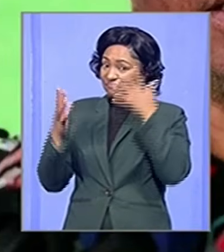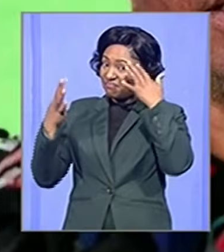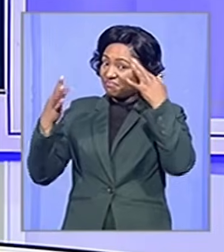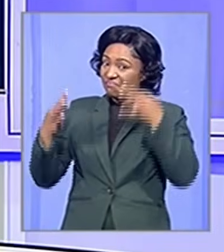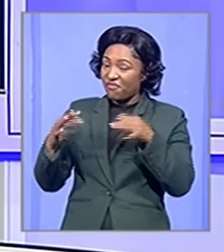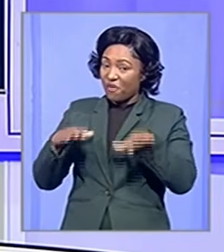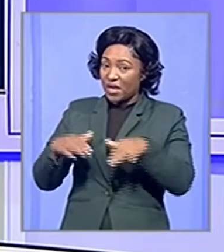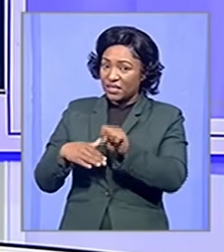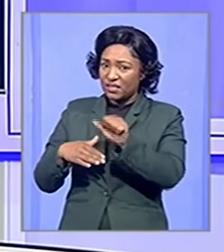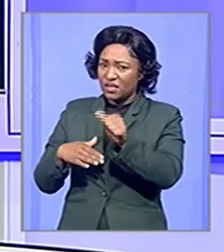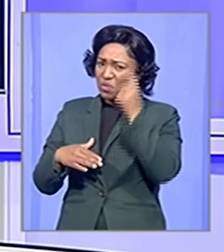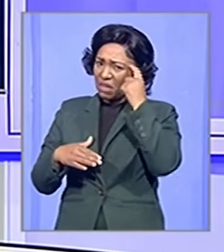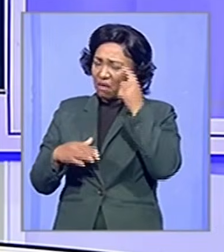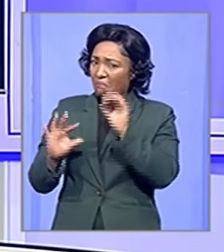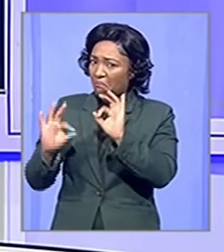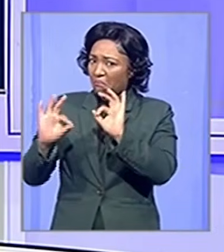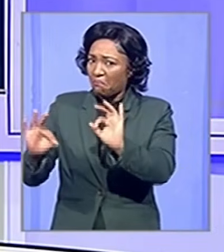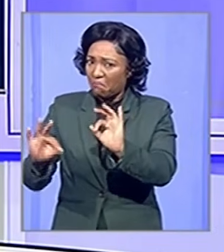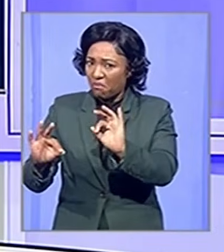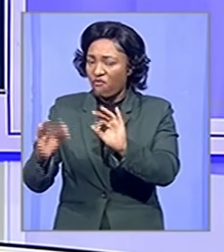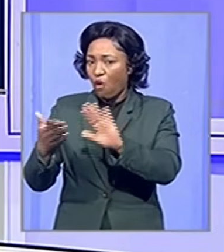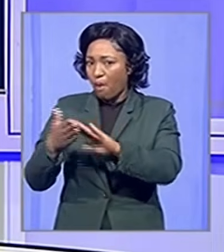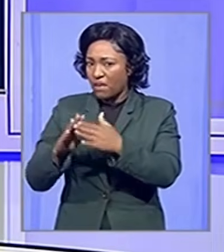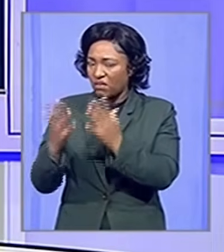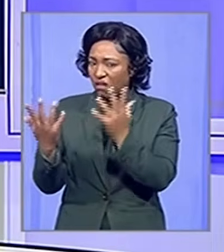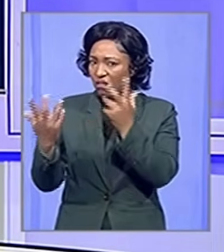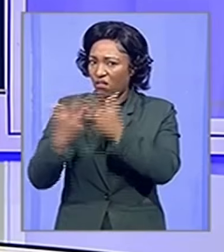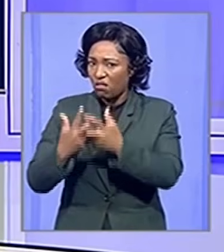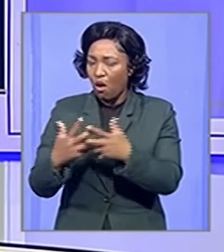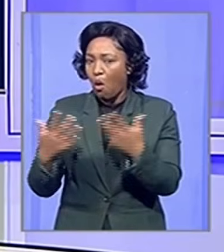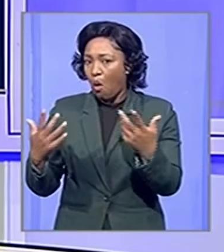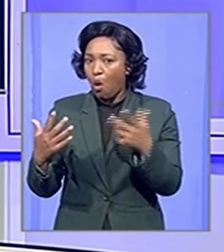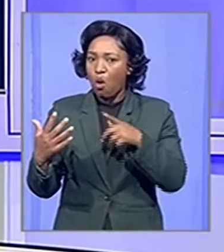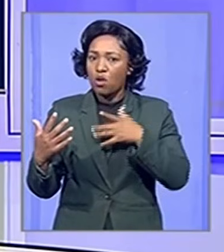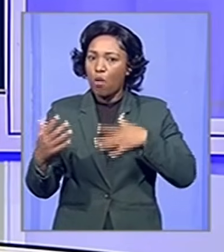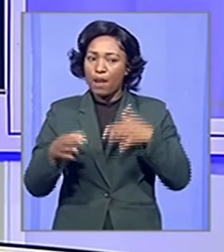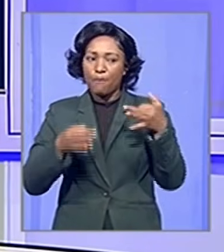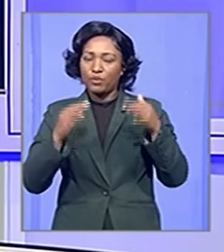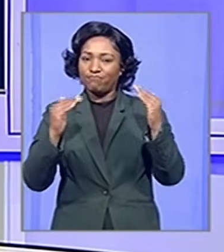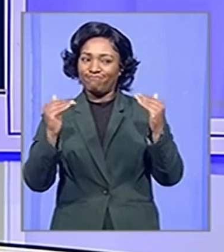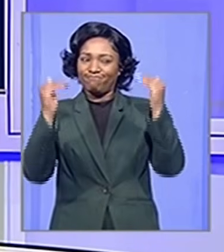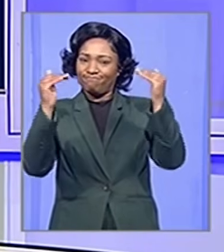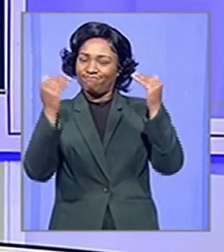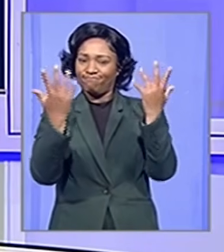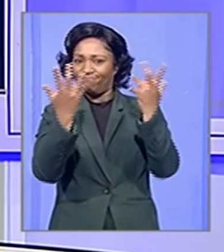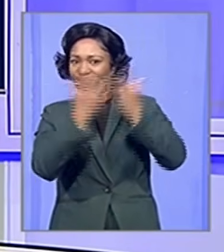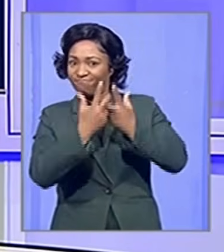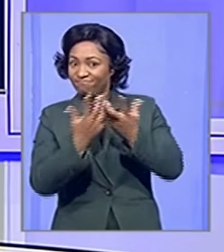o e bona e le molemong wa baahi kapa empa fela e le ho ipeha maemong a matle a dipolitiki.